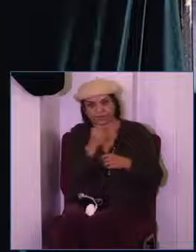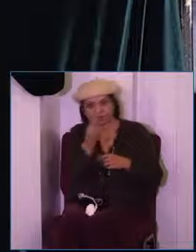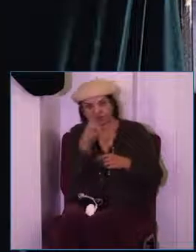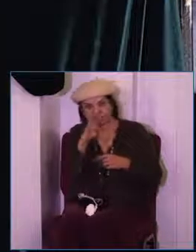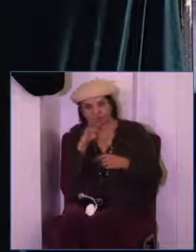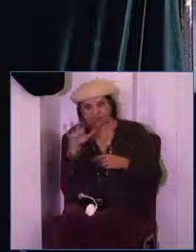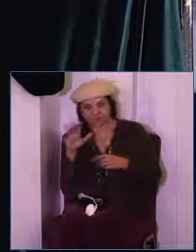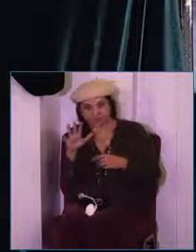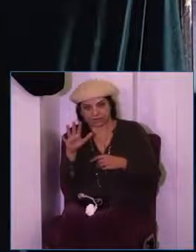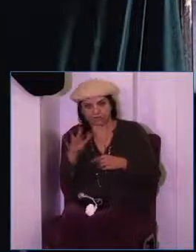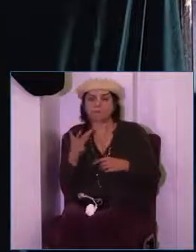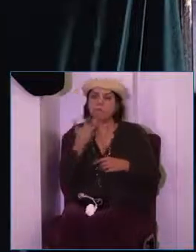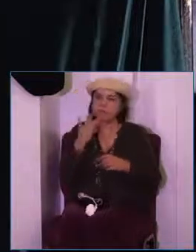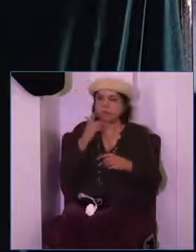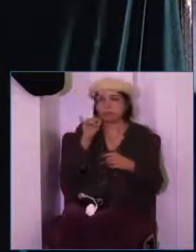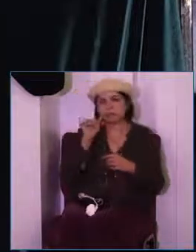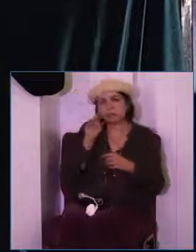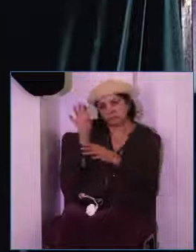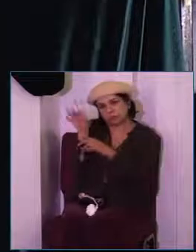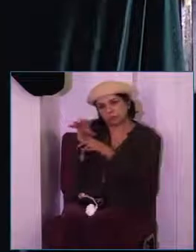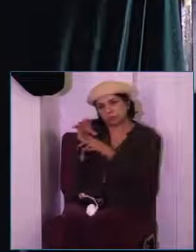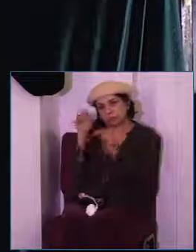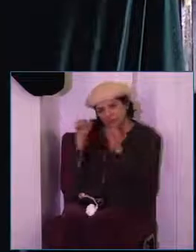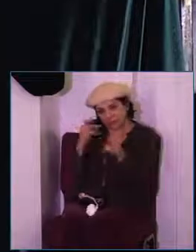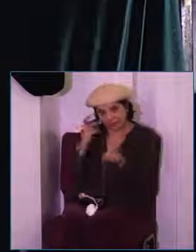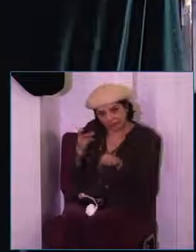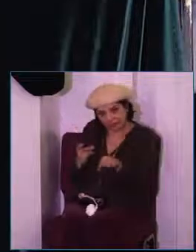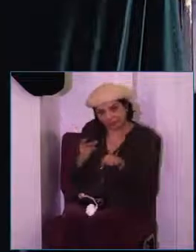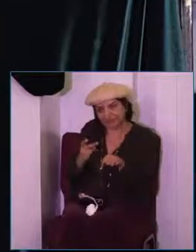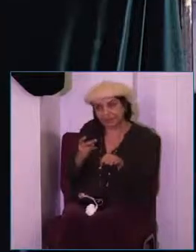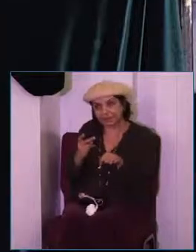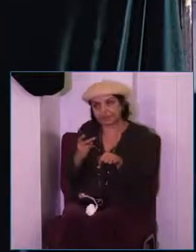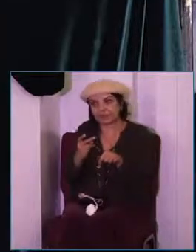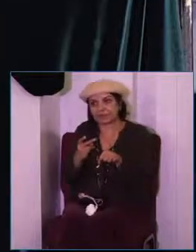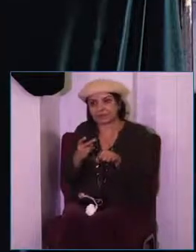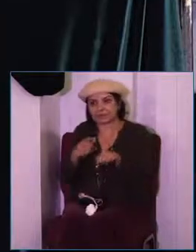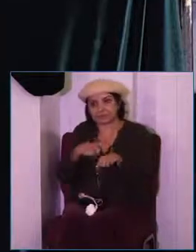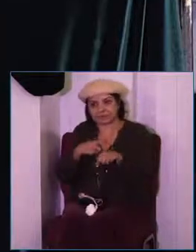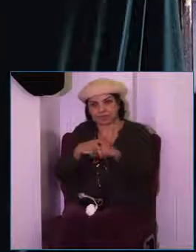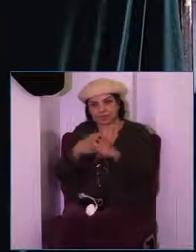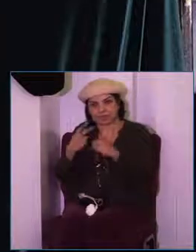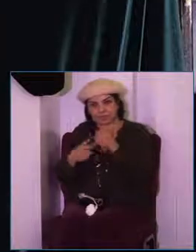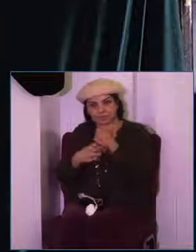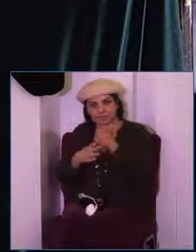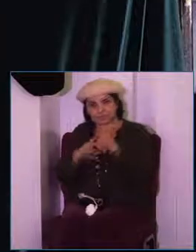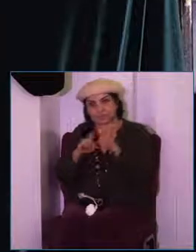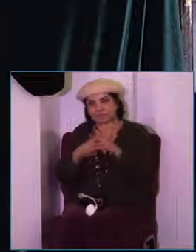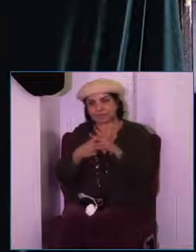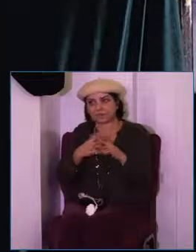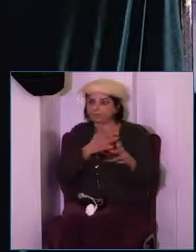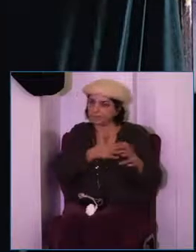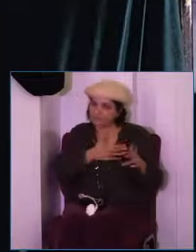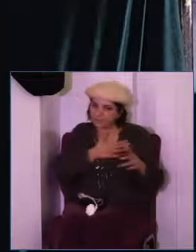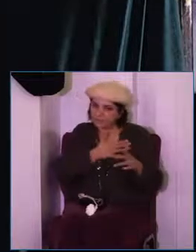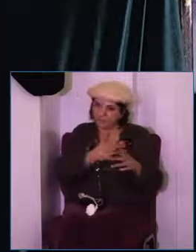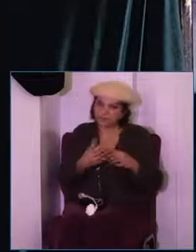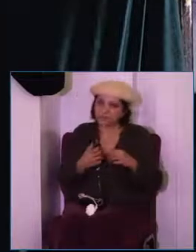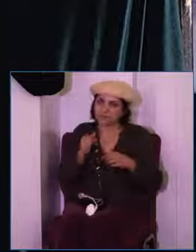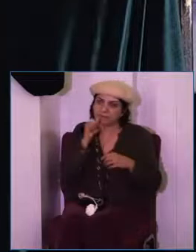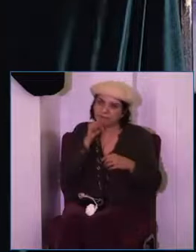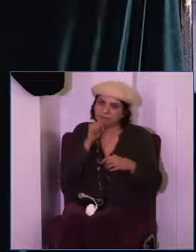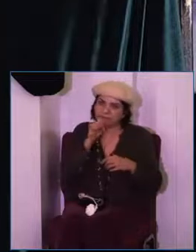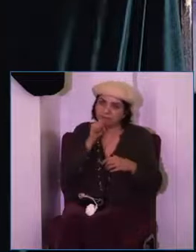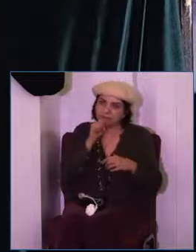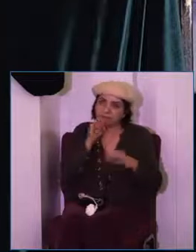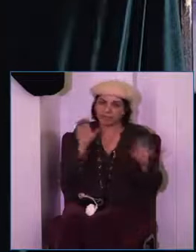can see you, and it may save us a little bit of time at the beginning. Please be patient. Since we're doing